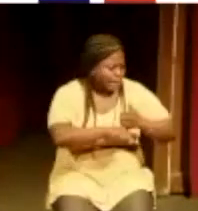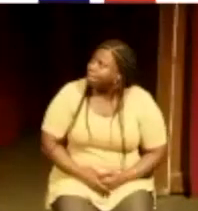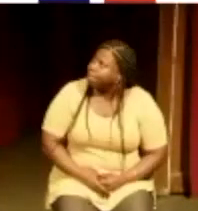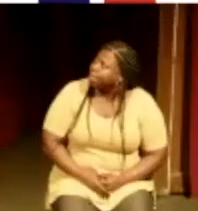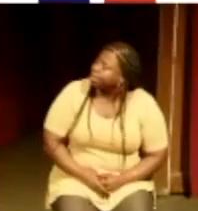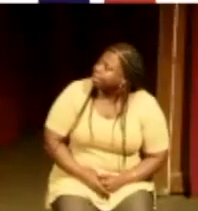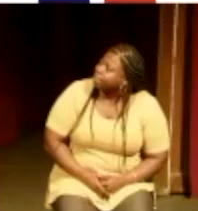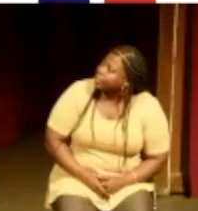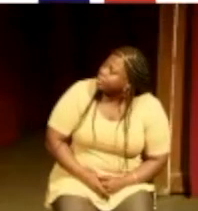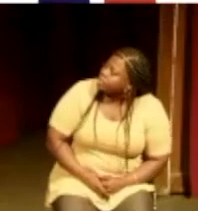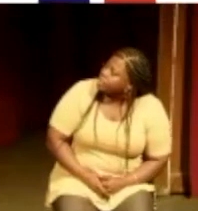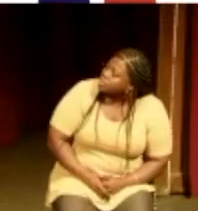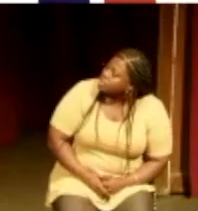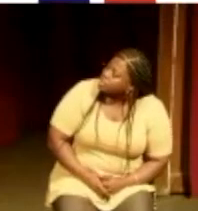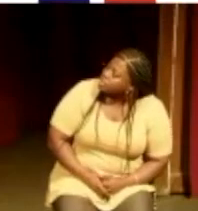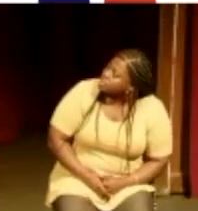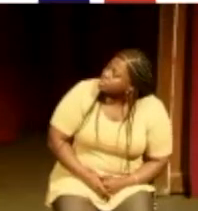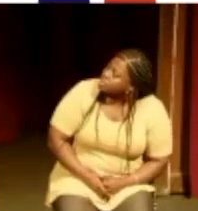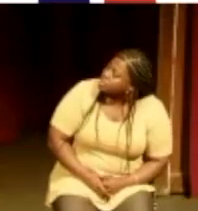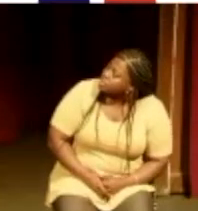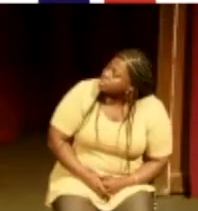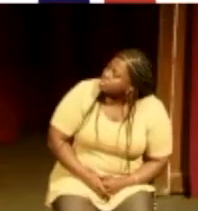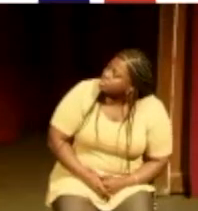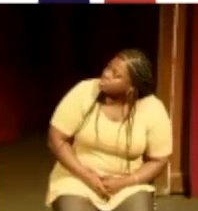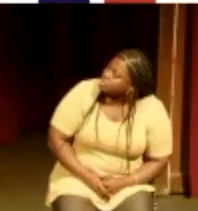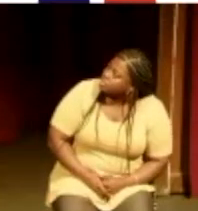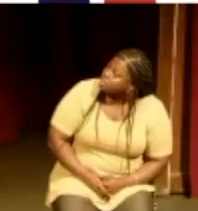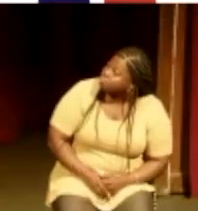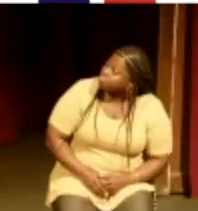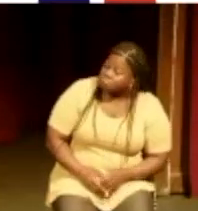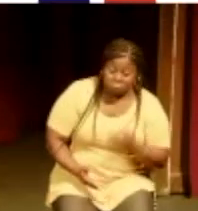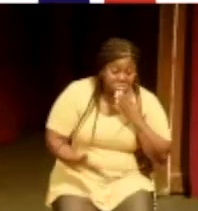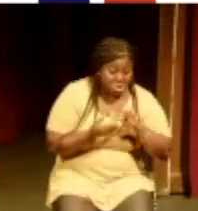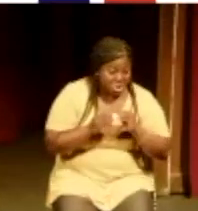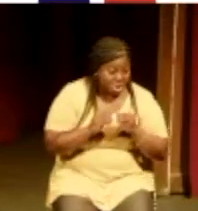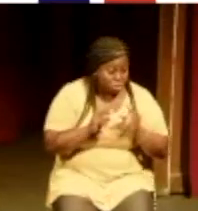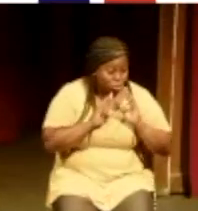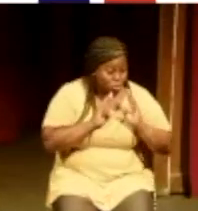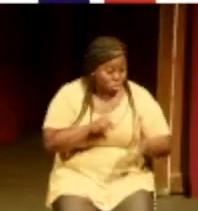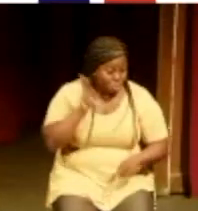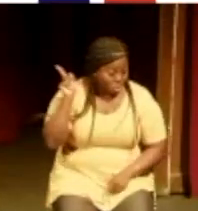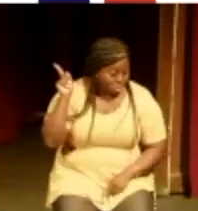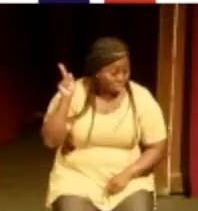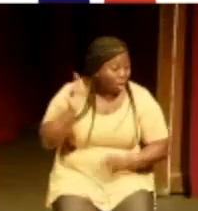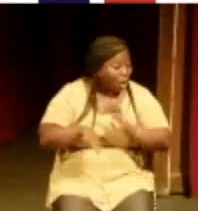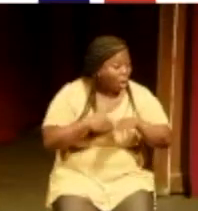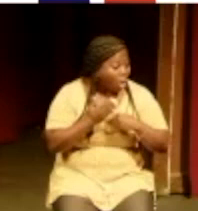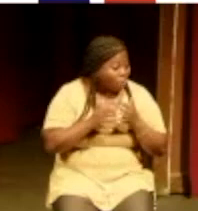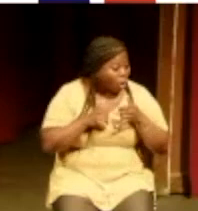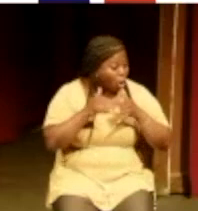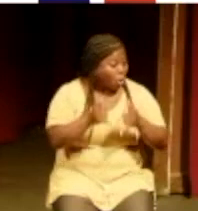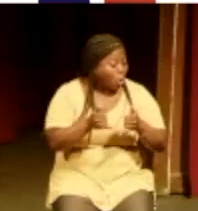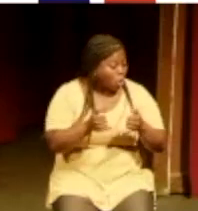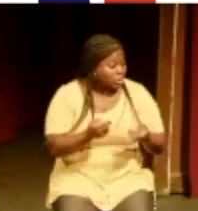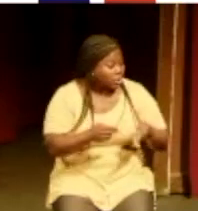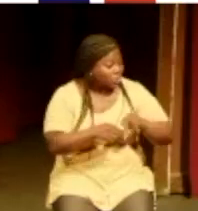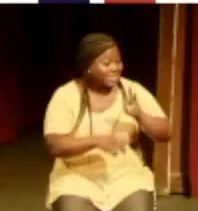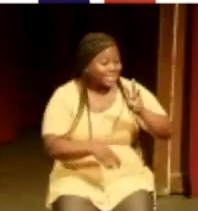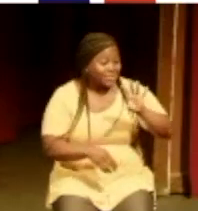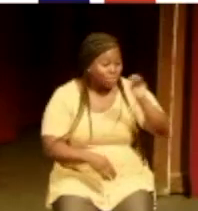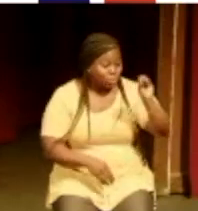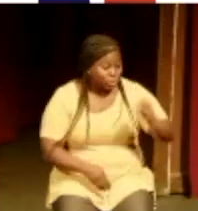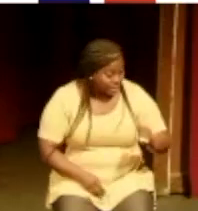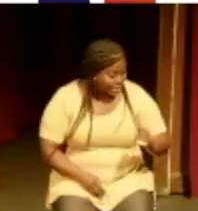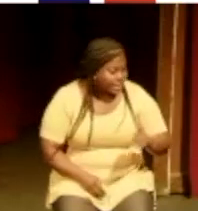You see, we've got some wonderful numbers to report. All of our awards are up 65% over 5 years. Our degrees